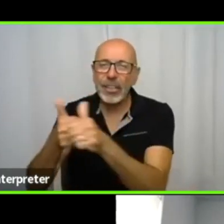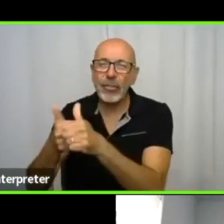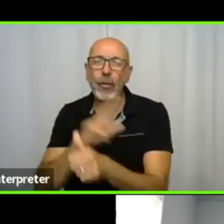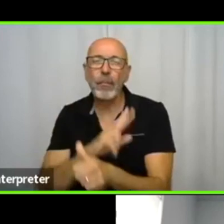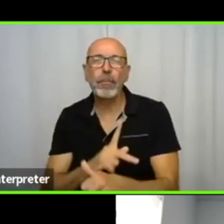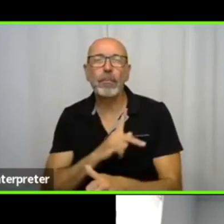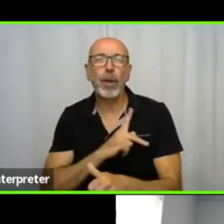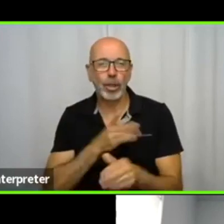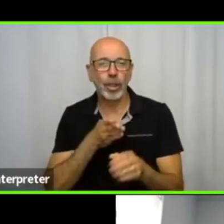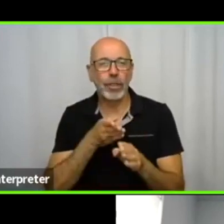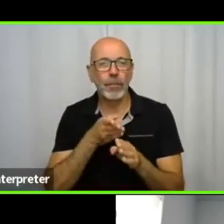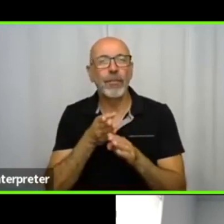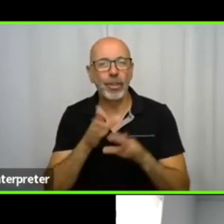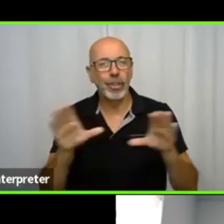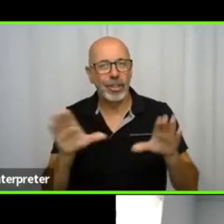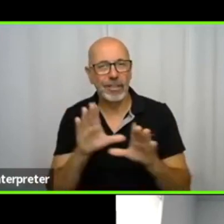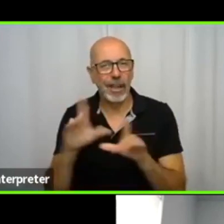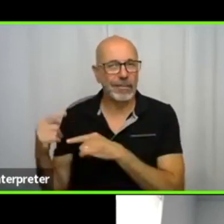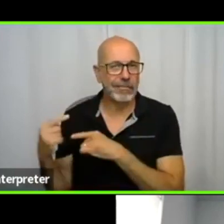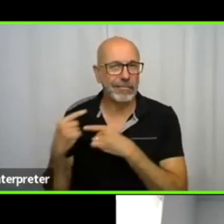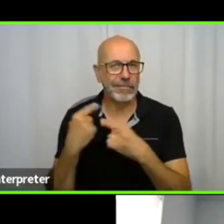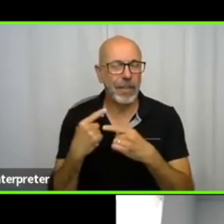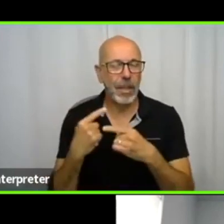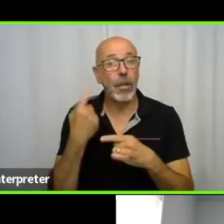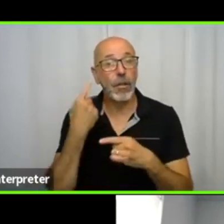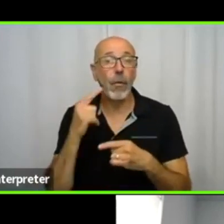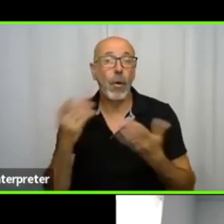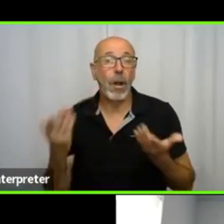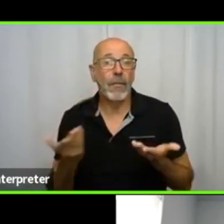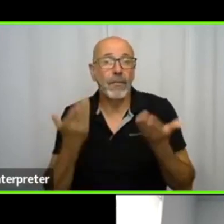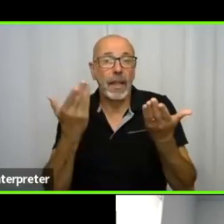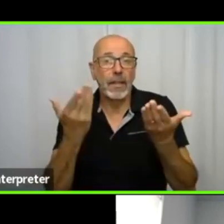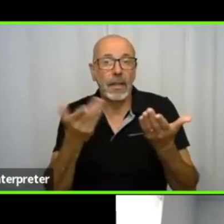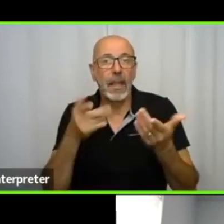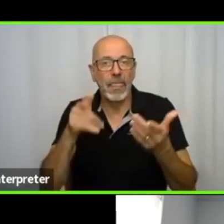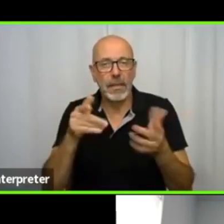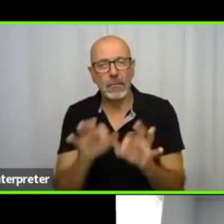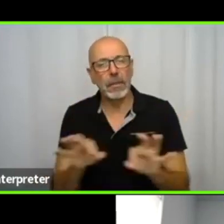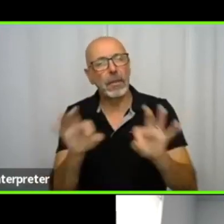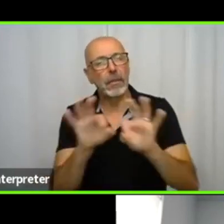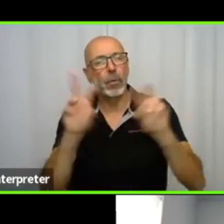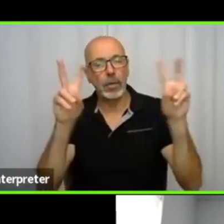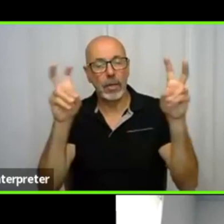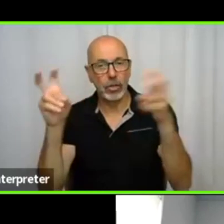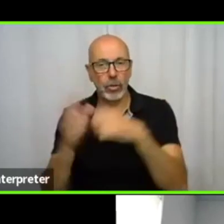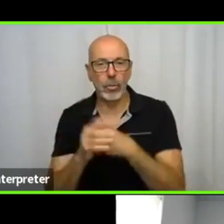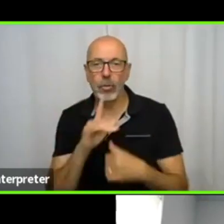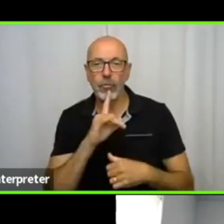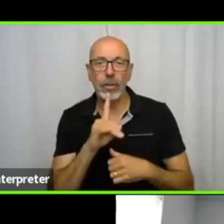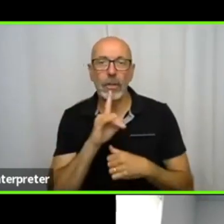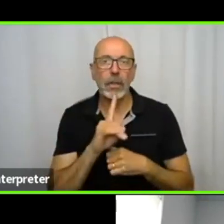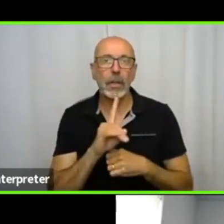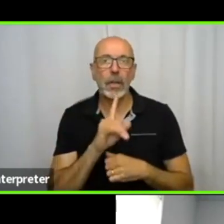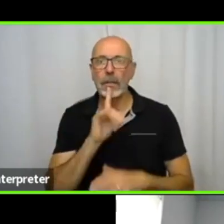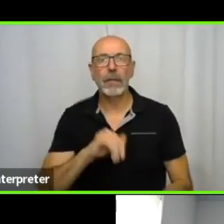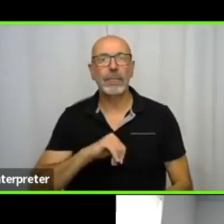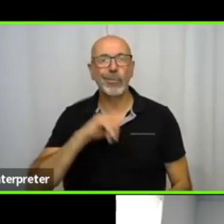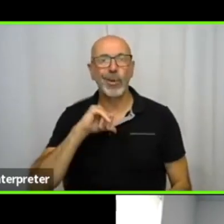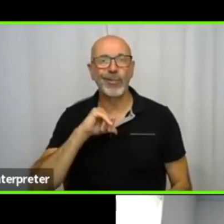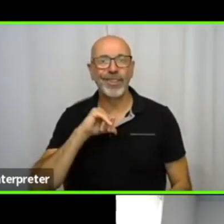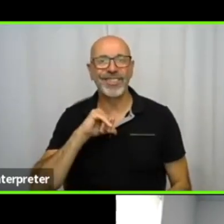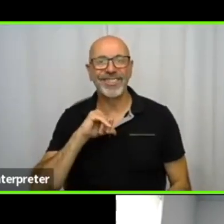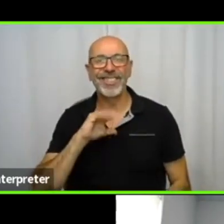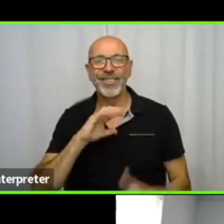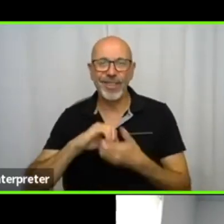and professionally done to advance this important issue. It is an absolute privilege to